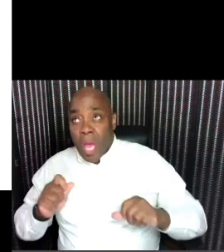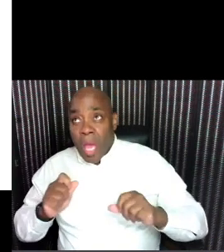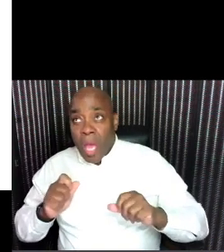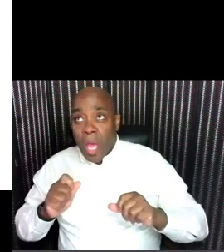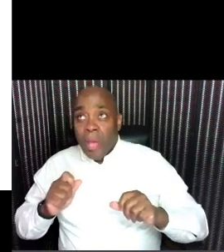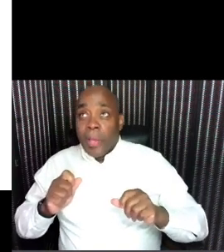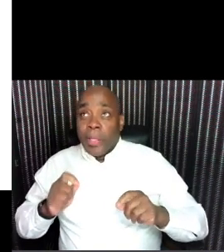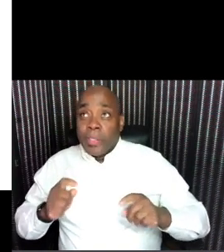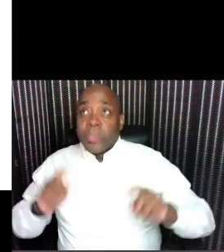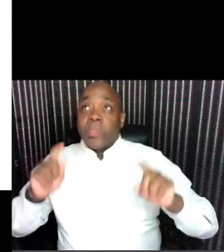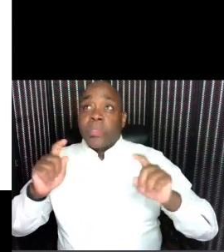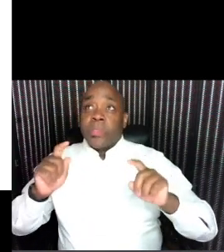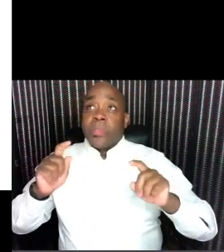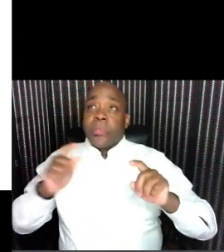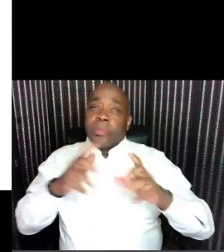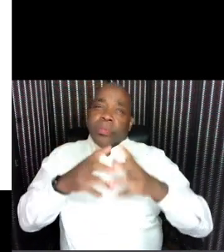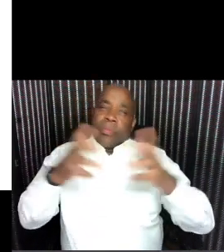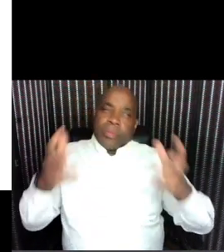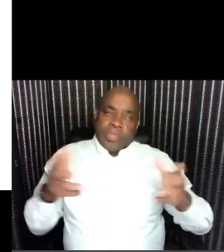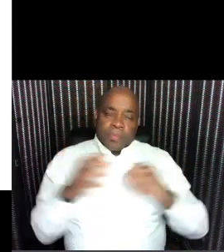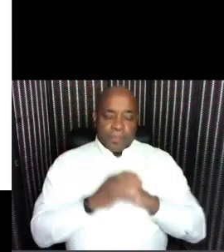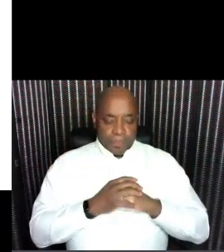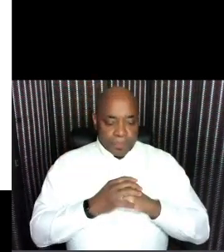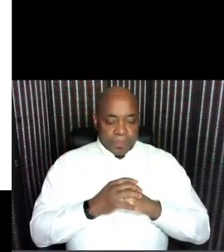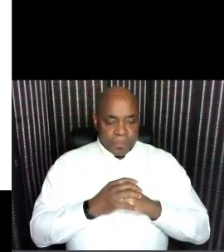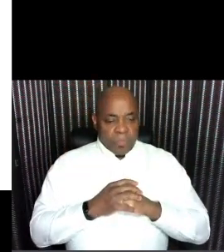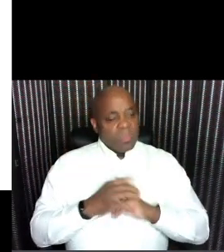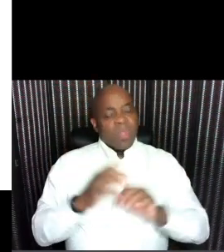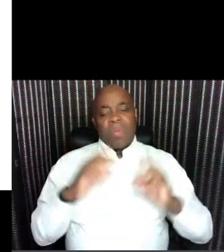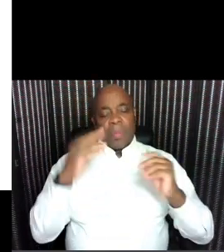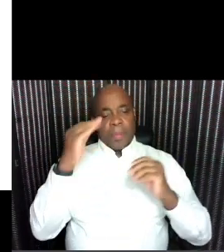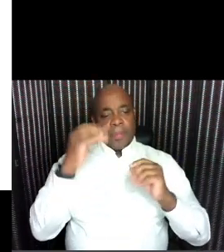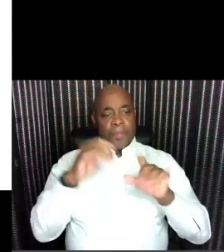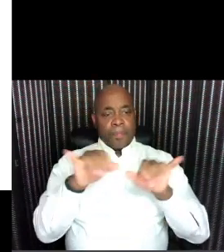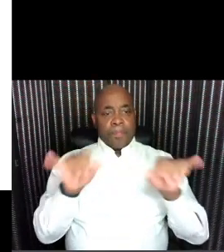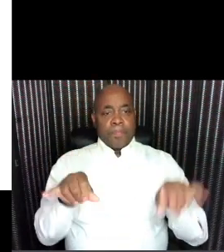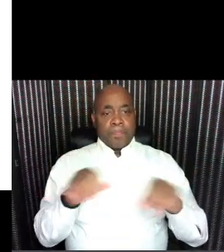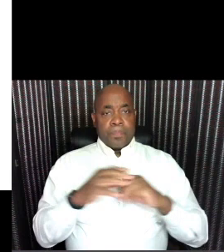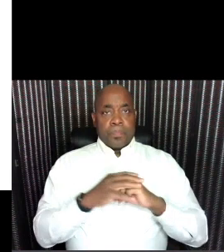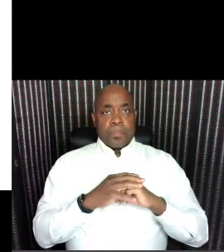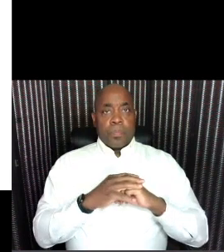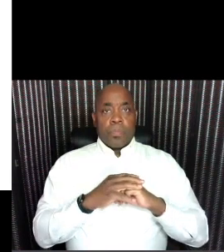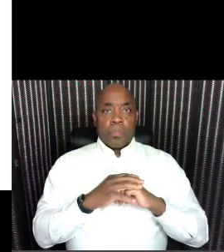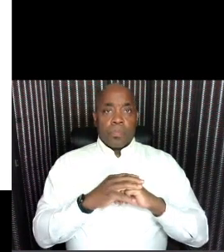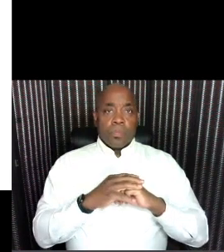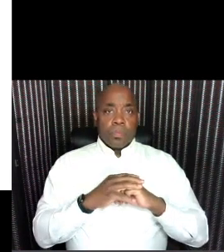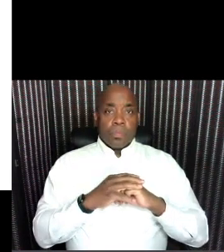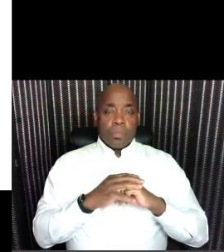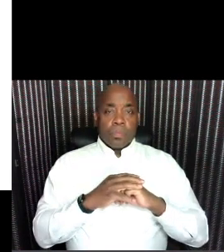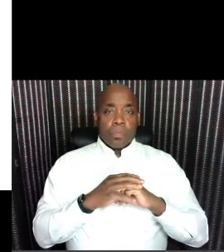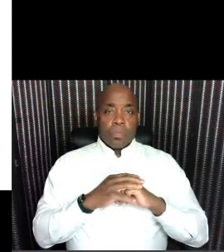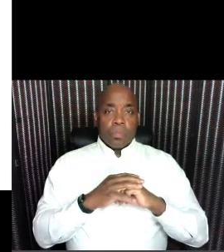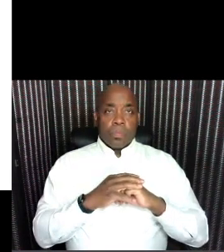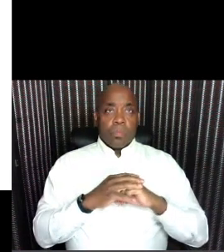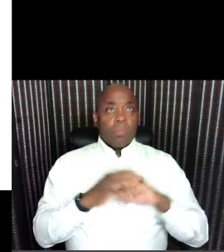Nonetheless, when I think about this symbol that you see here and had to go up for tenure,